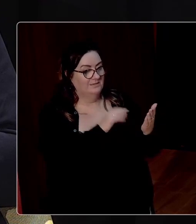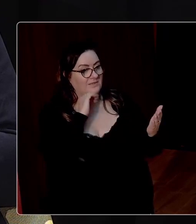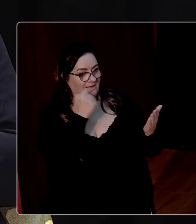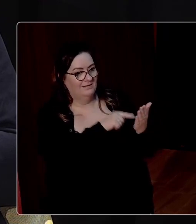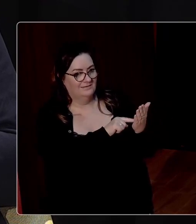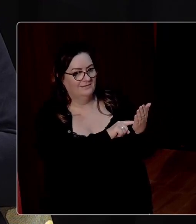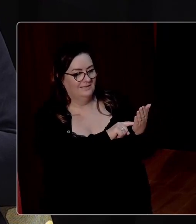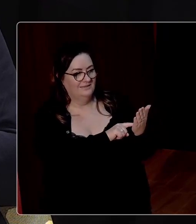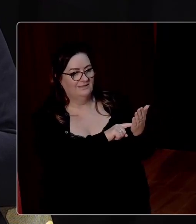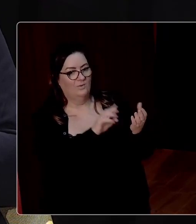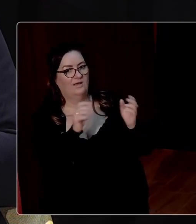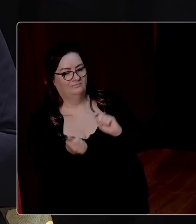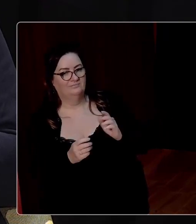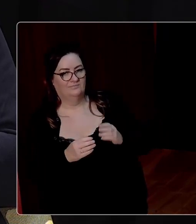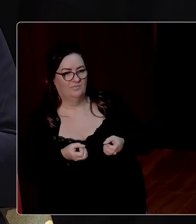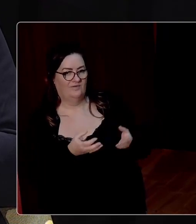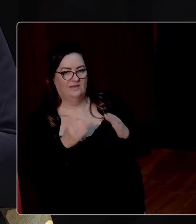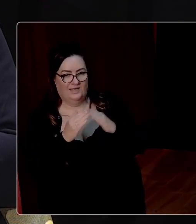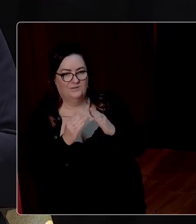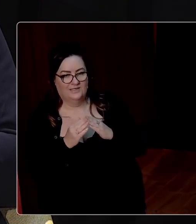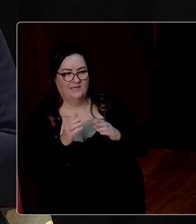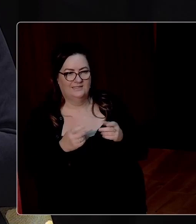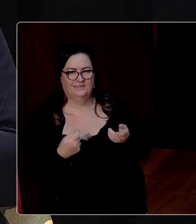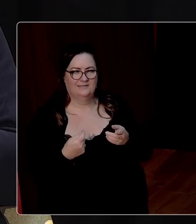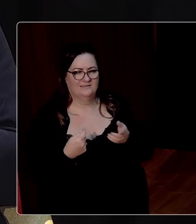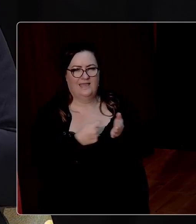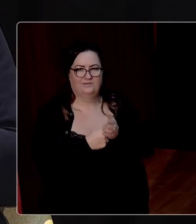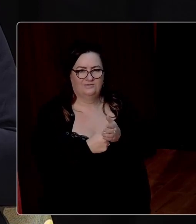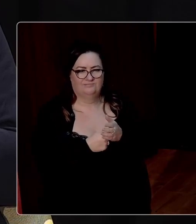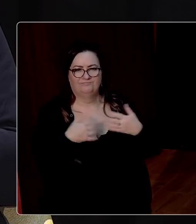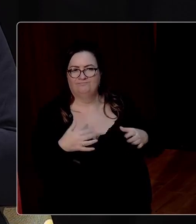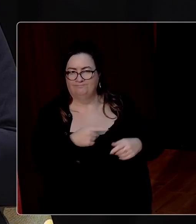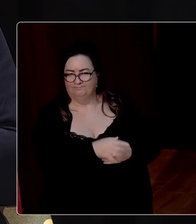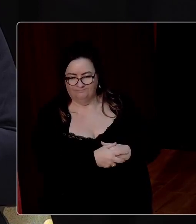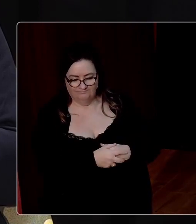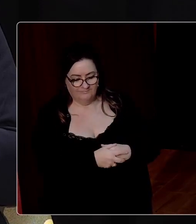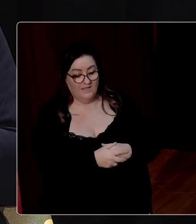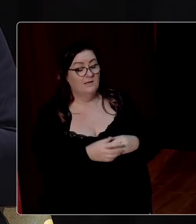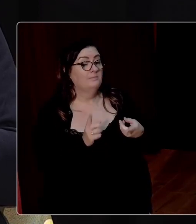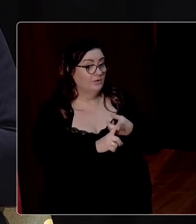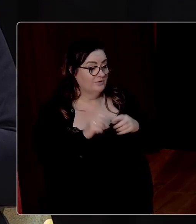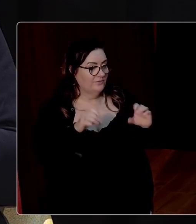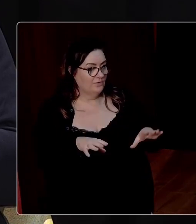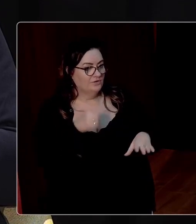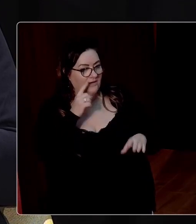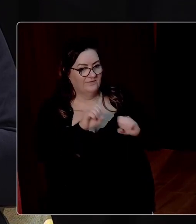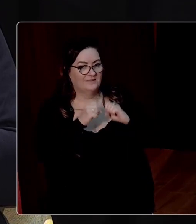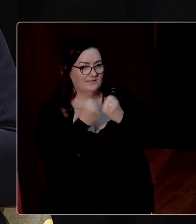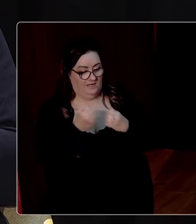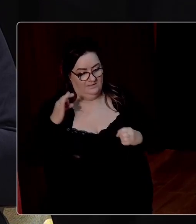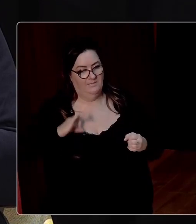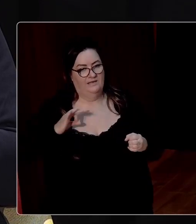officers of health that do it. And I reckon that that gives it an extra impetus. Does, yeah. Mm-hmm. Yeah. Plus the other fact then, you have the question of the